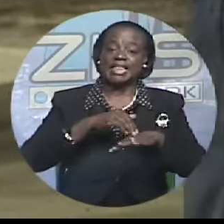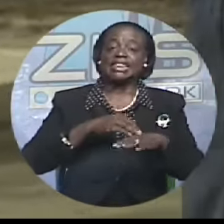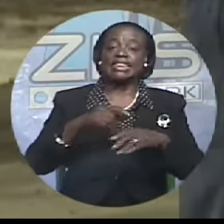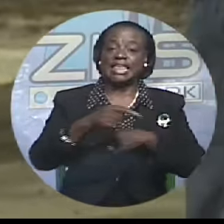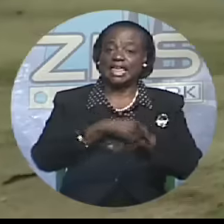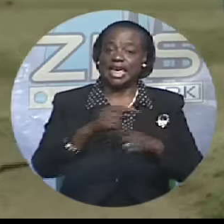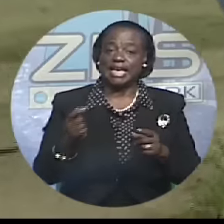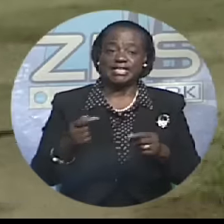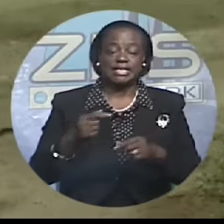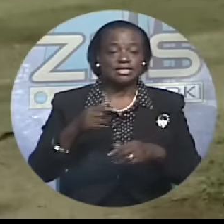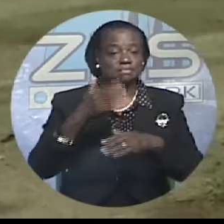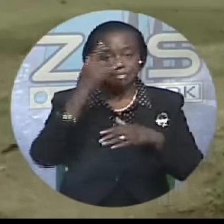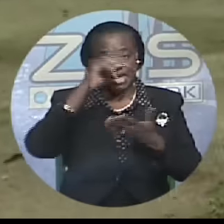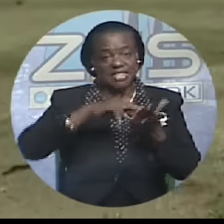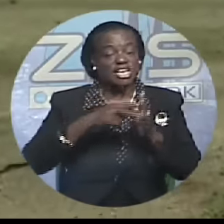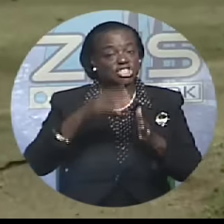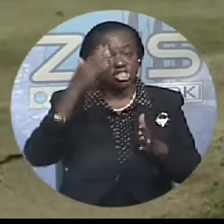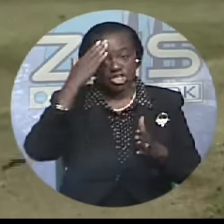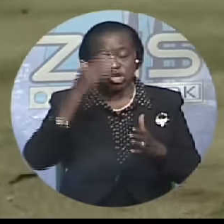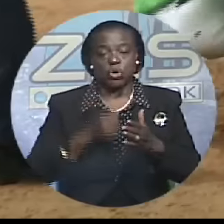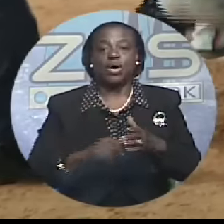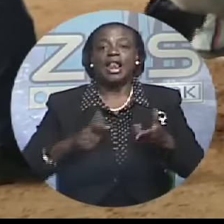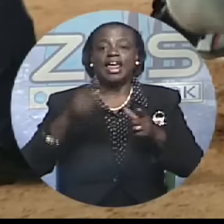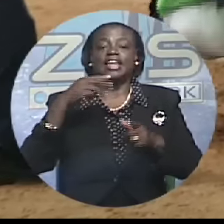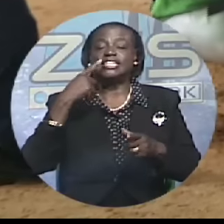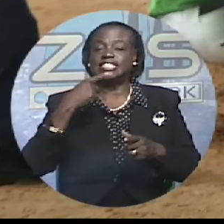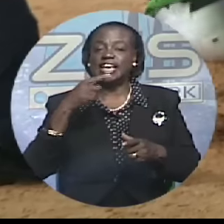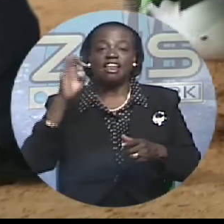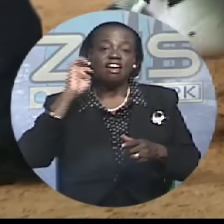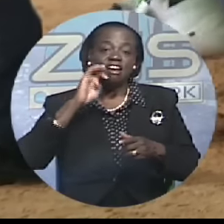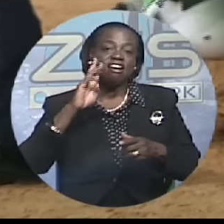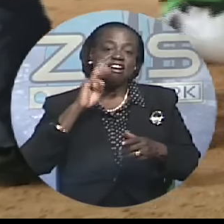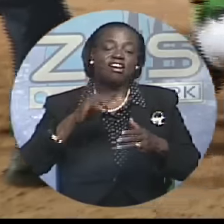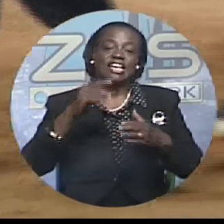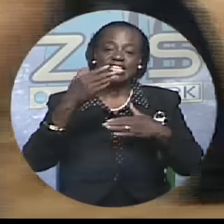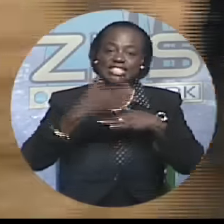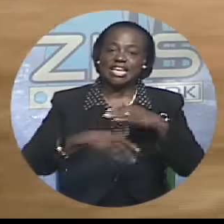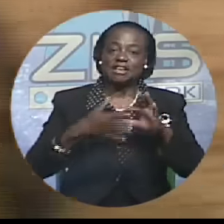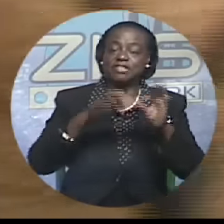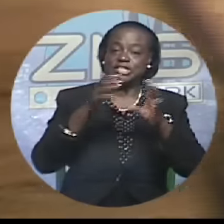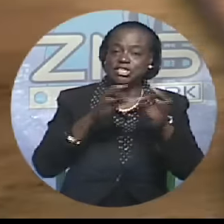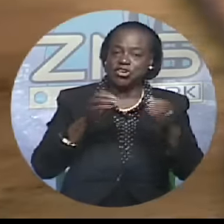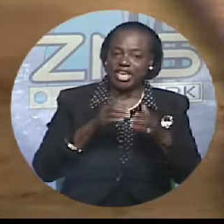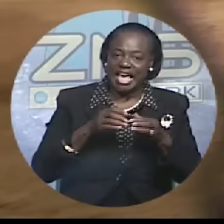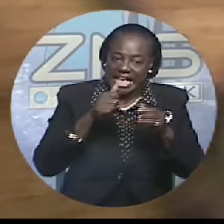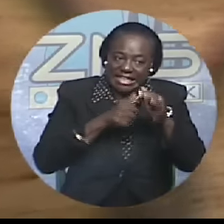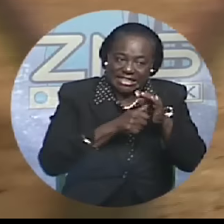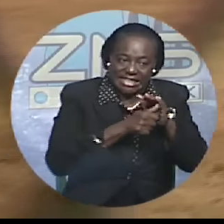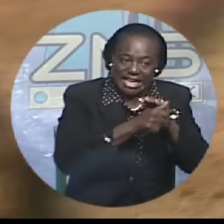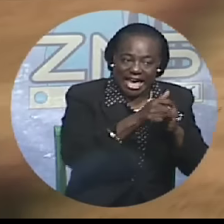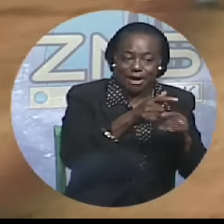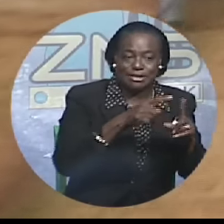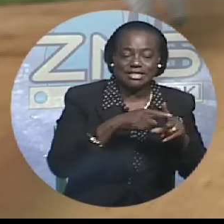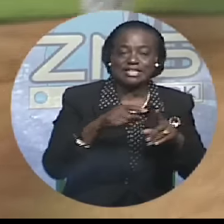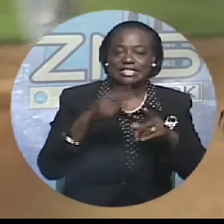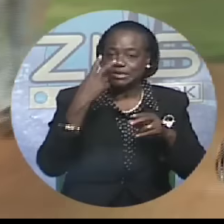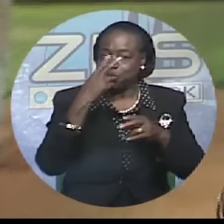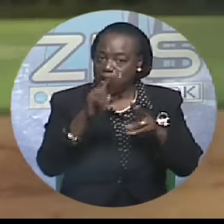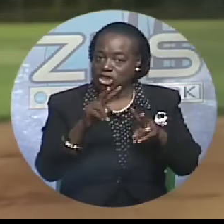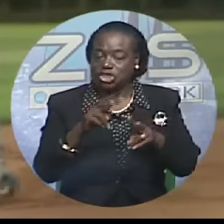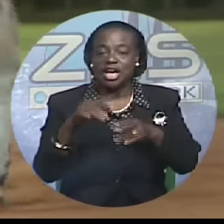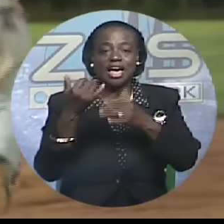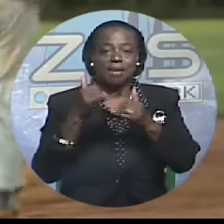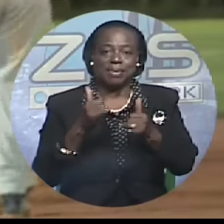two divisions. If you let her tell her side of the story, sneaking away from the gate to catch an exciting play or two is not permitted. But when you're